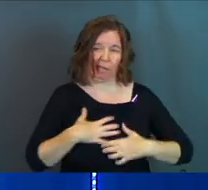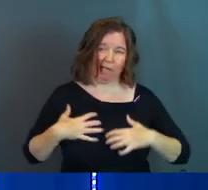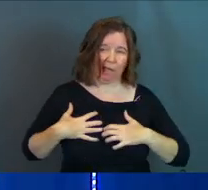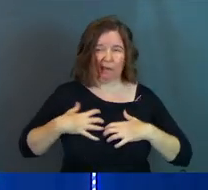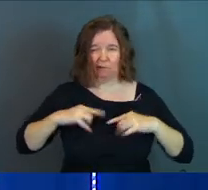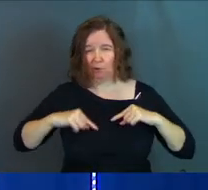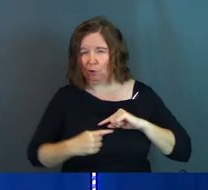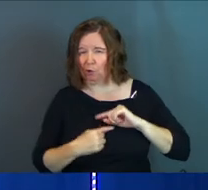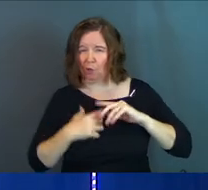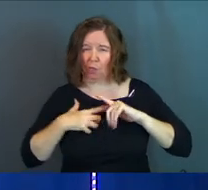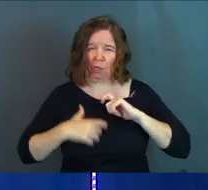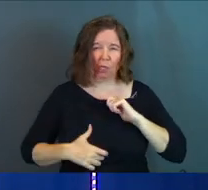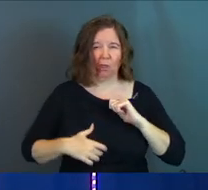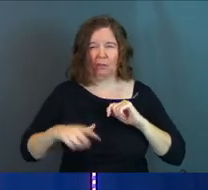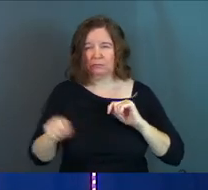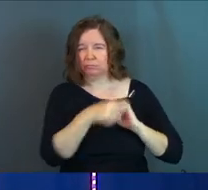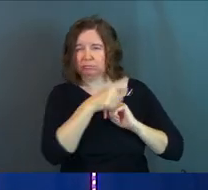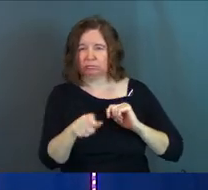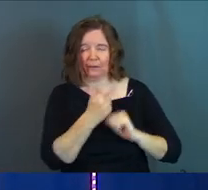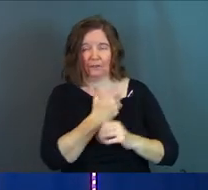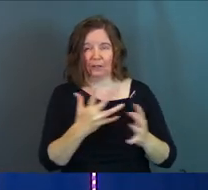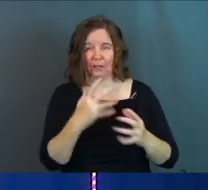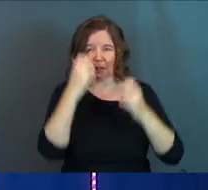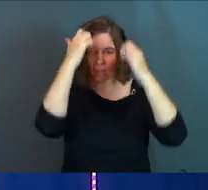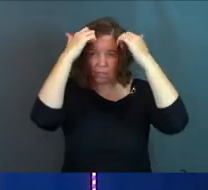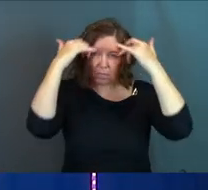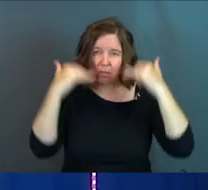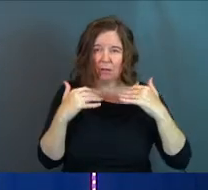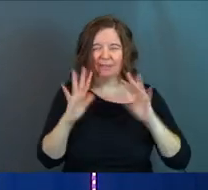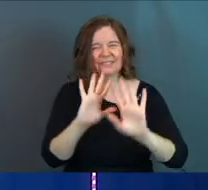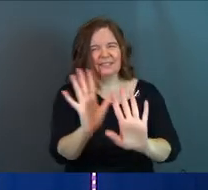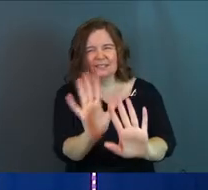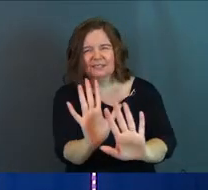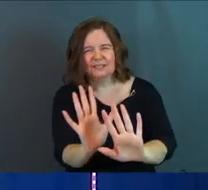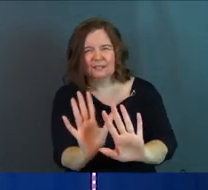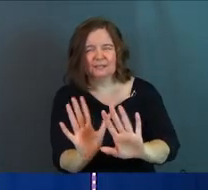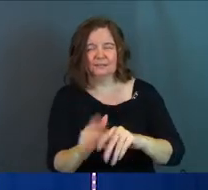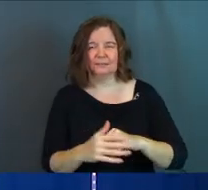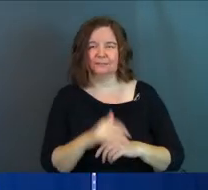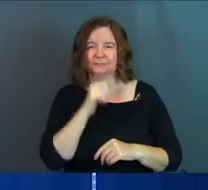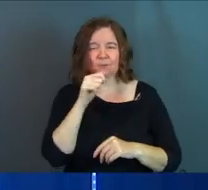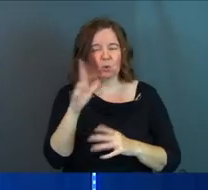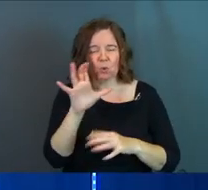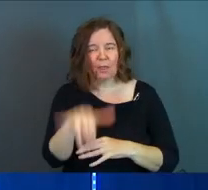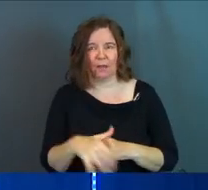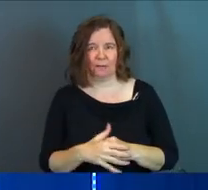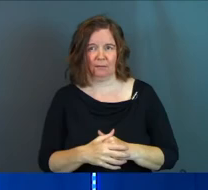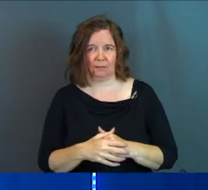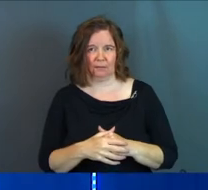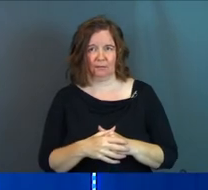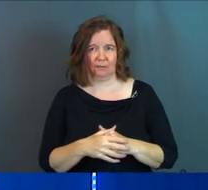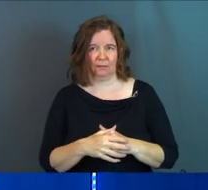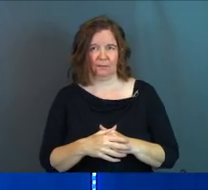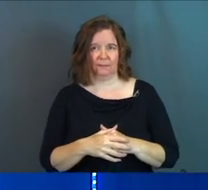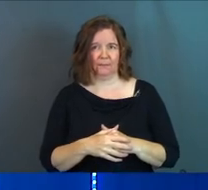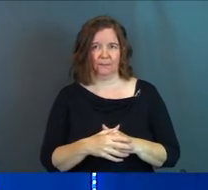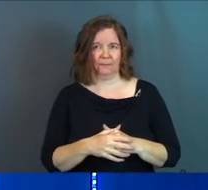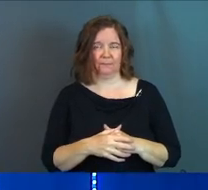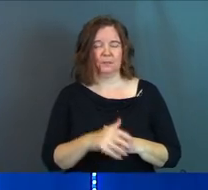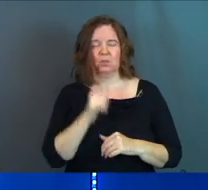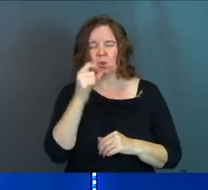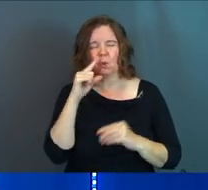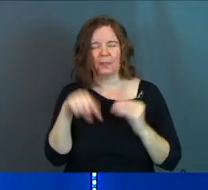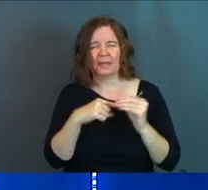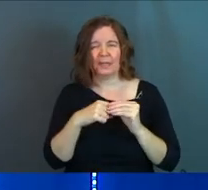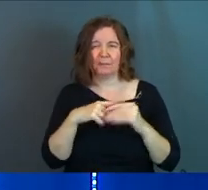and replay the Passion, you know, movie in our heads. No, you don't. Don't do that. Don't